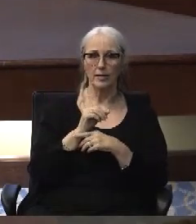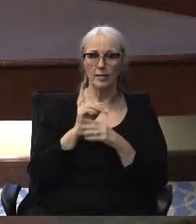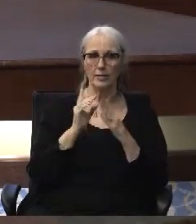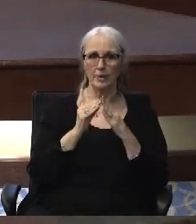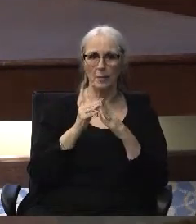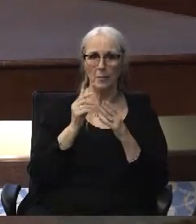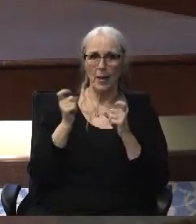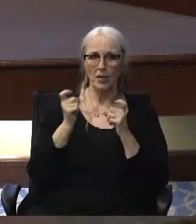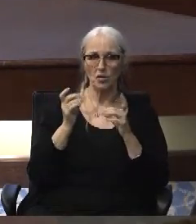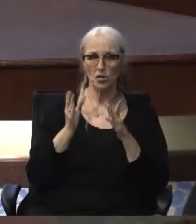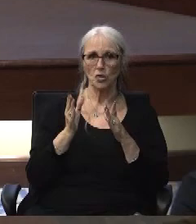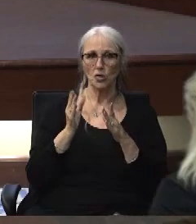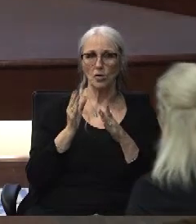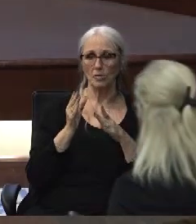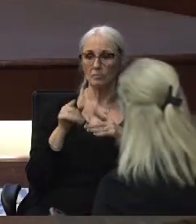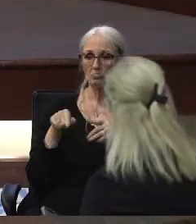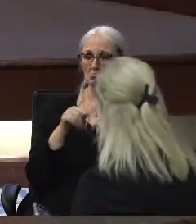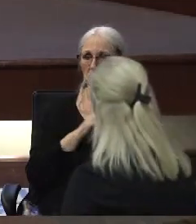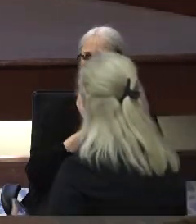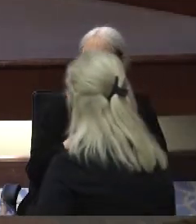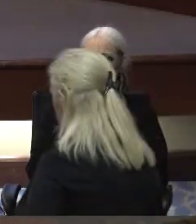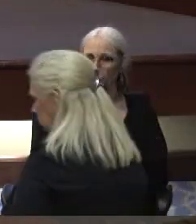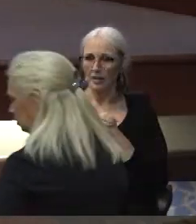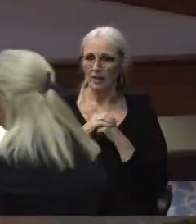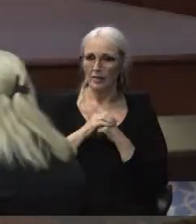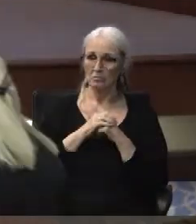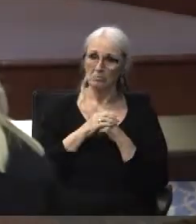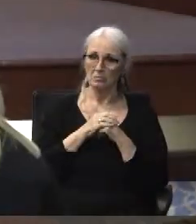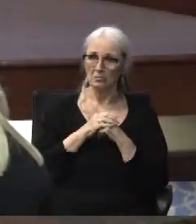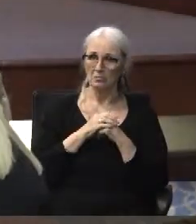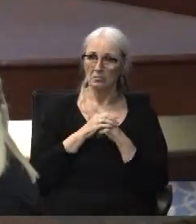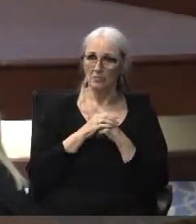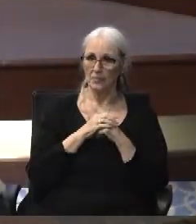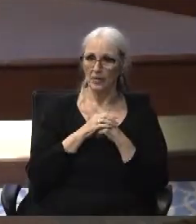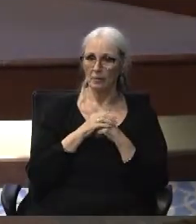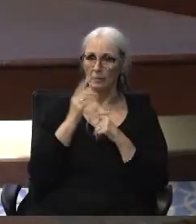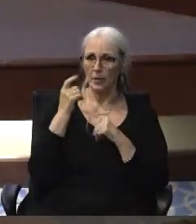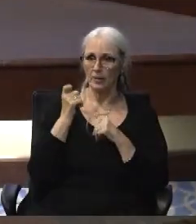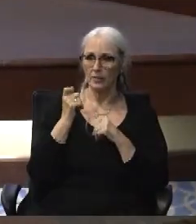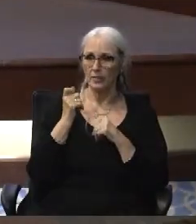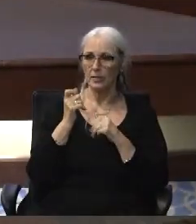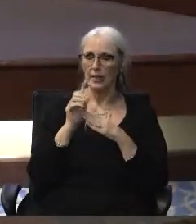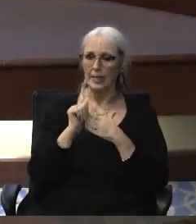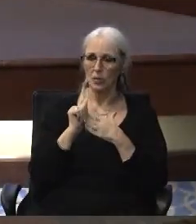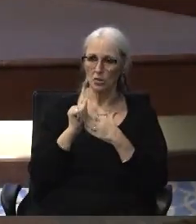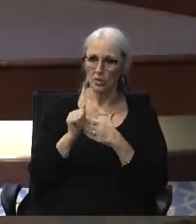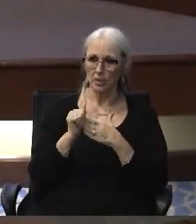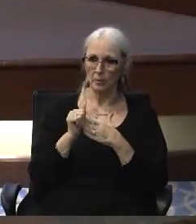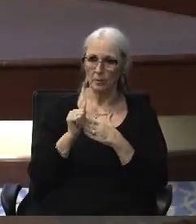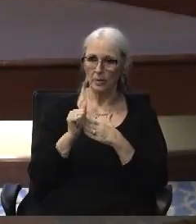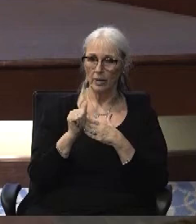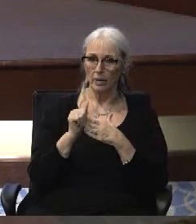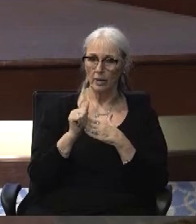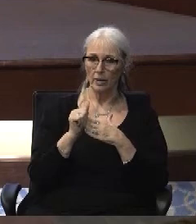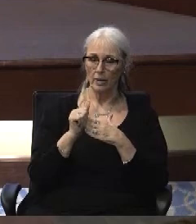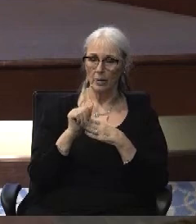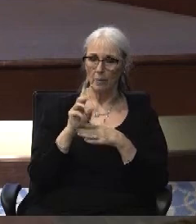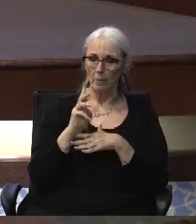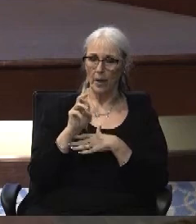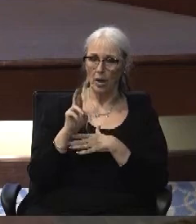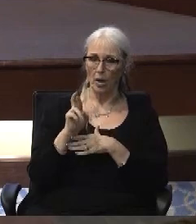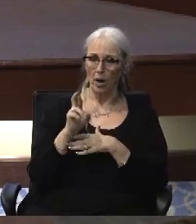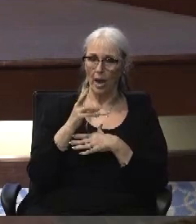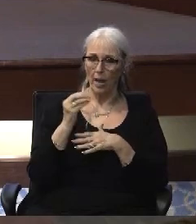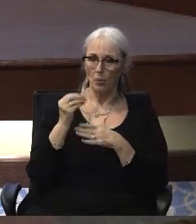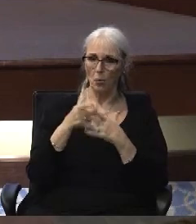Emerson and City Manager Ford are heavily involved right now because of our current state. The leadership from Mayor Meek and what he